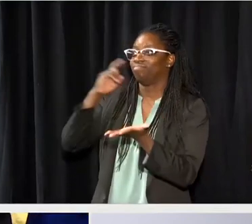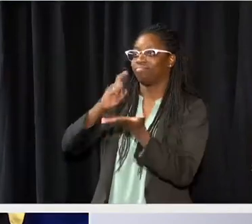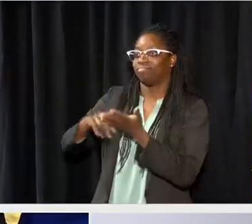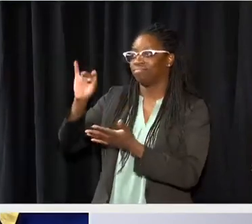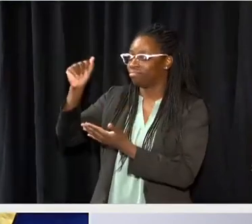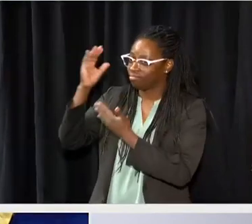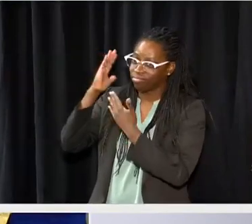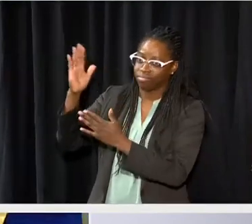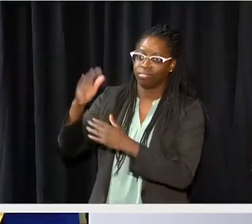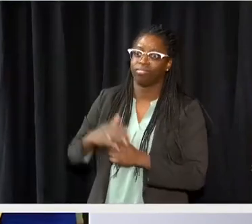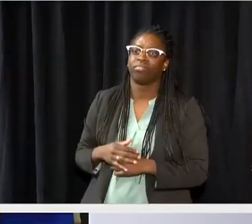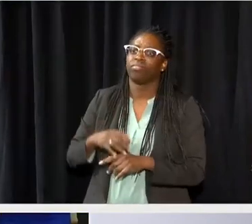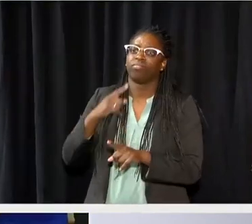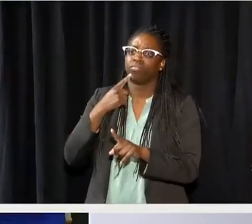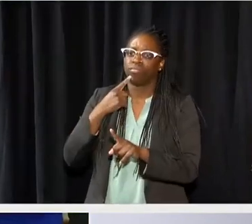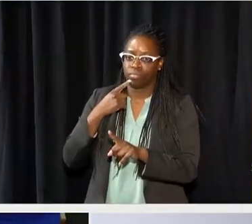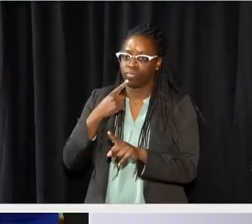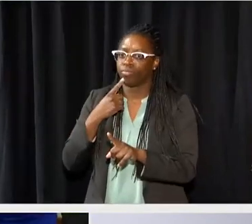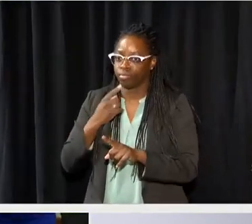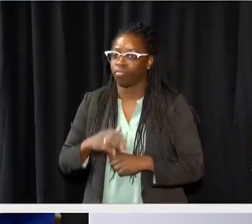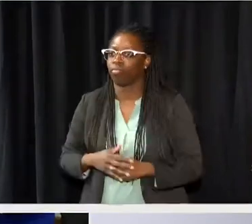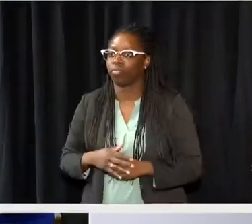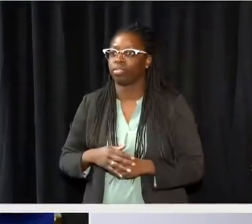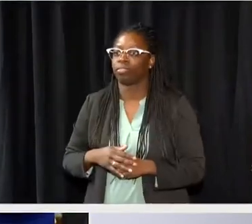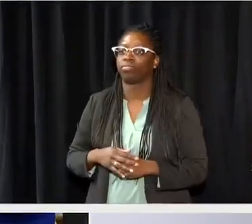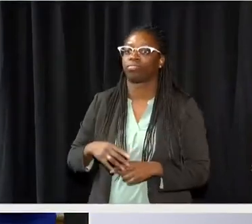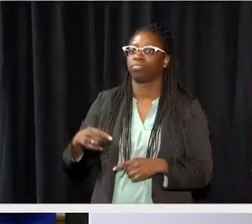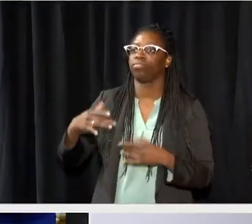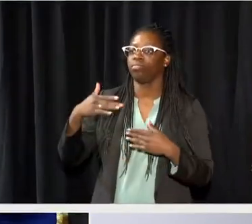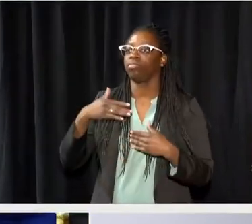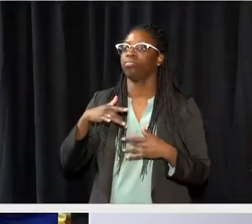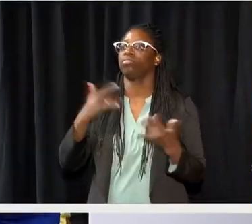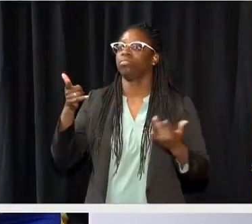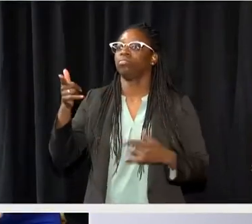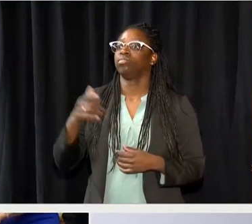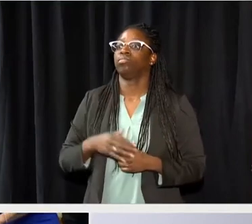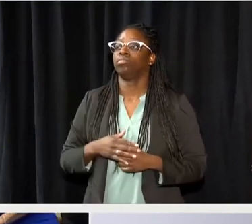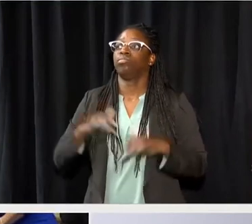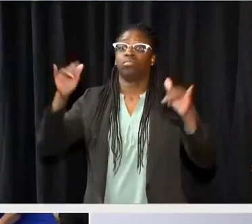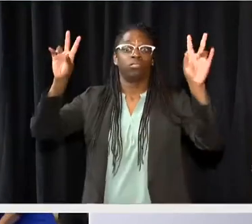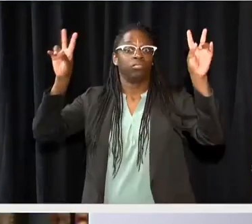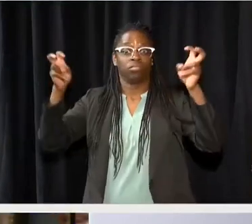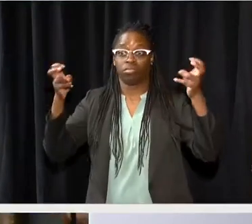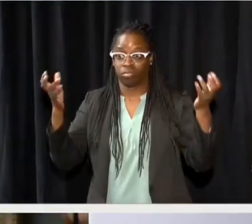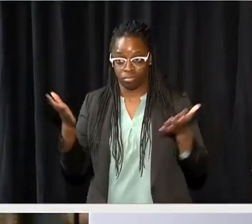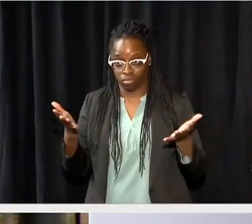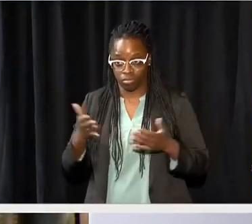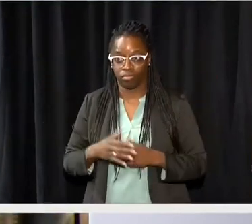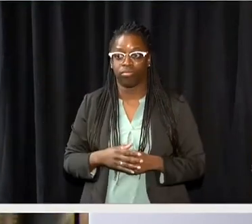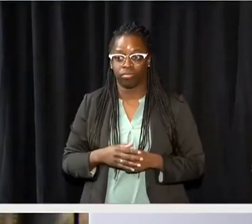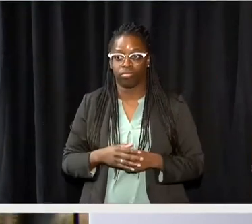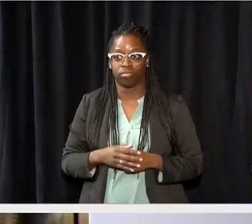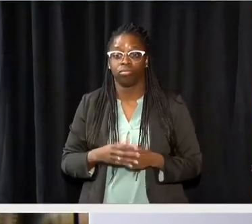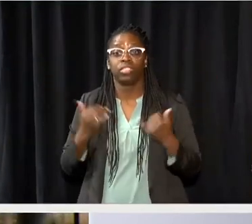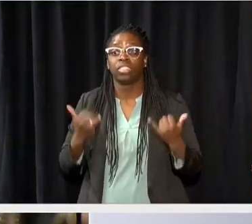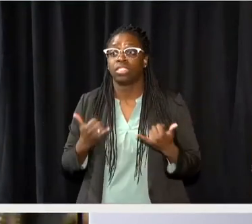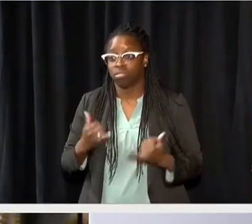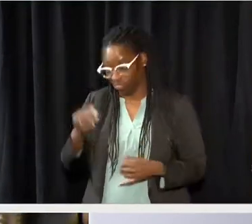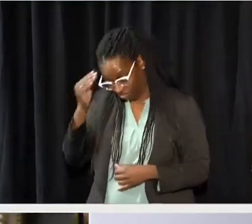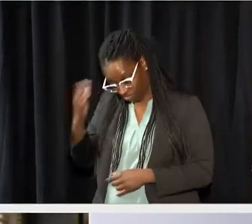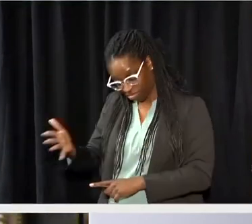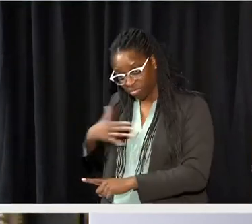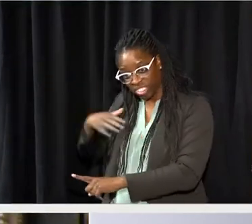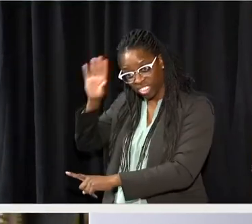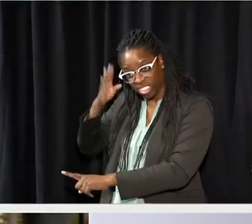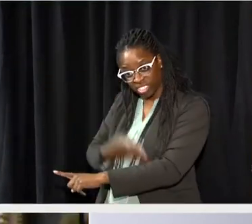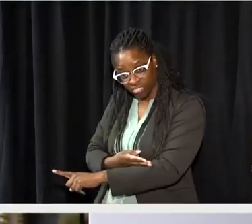Danita calls it life-changing. And you know what she says? She says she can now talk to her little guy, her